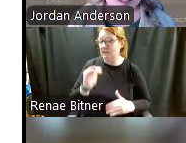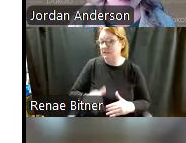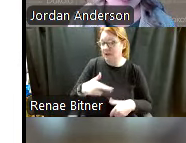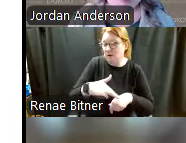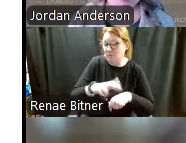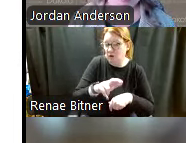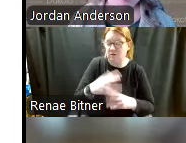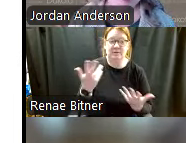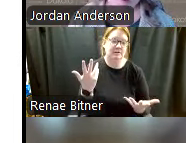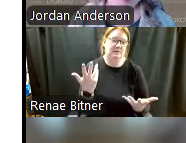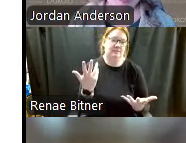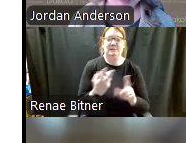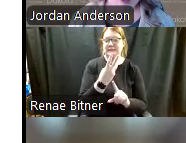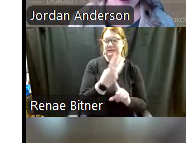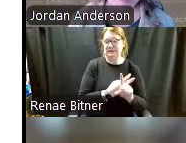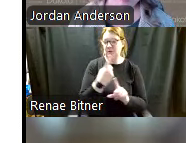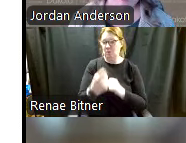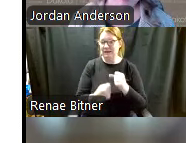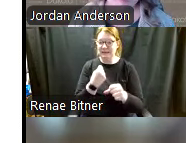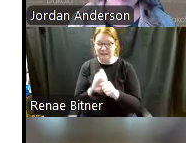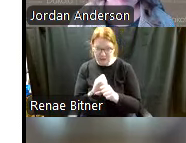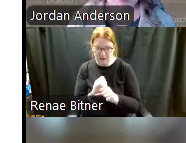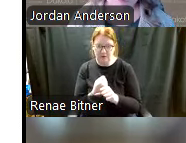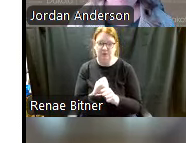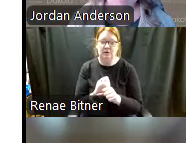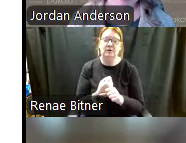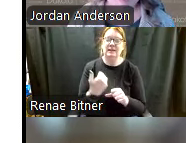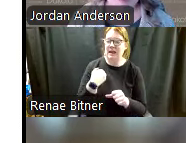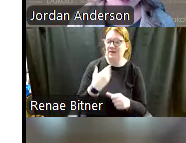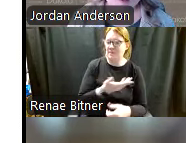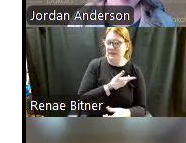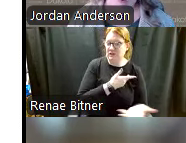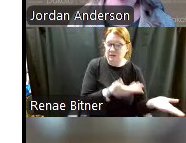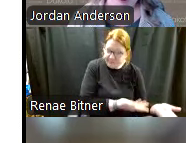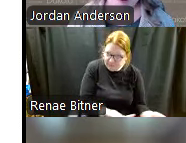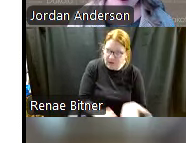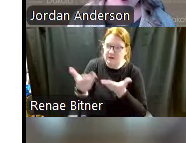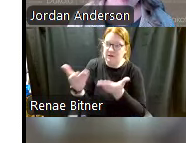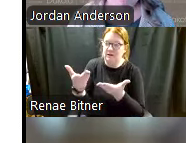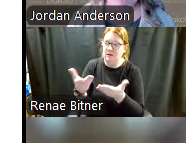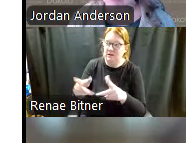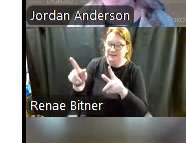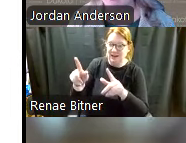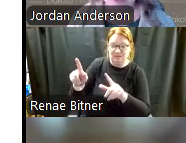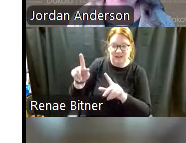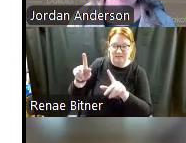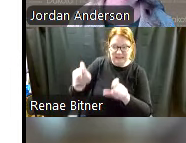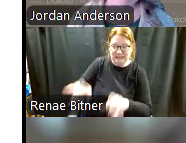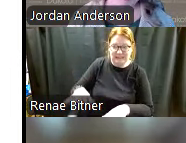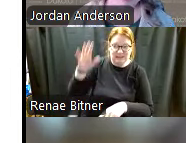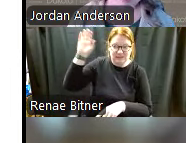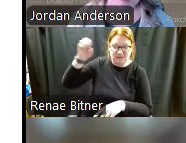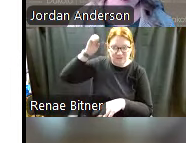take 6 months to a year to get the child in to see an audiologist or in for